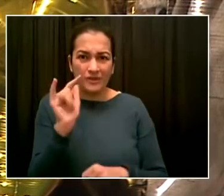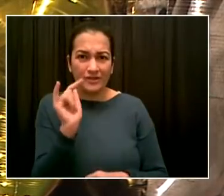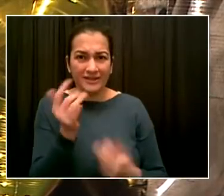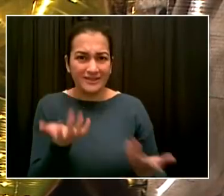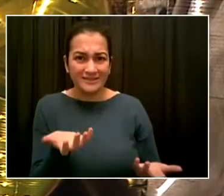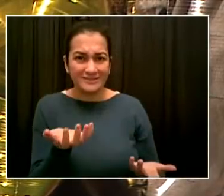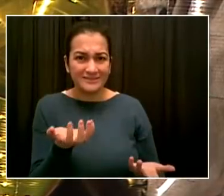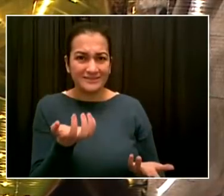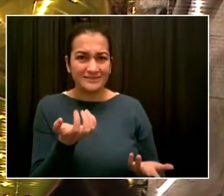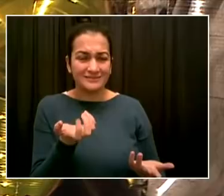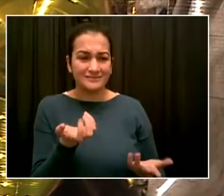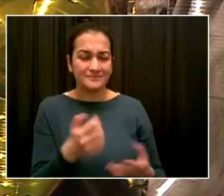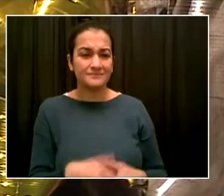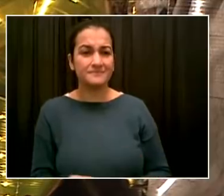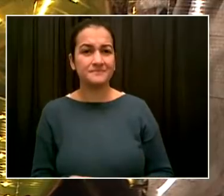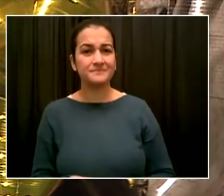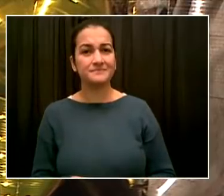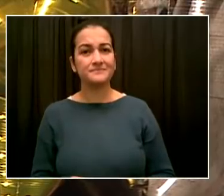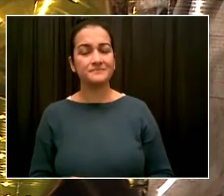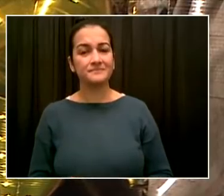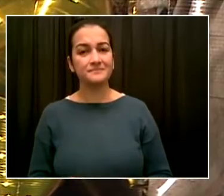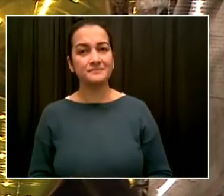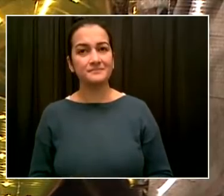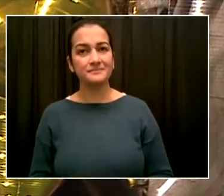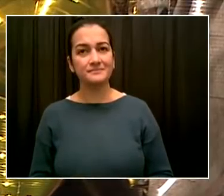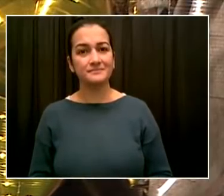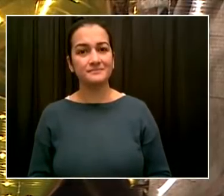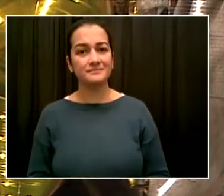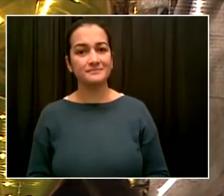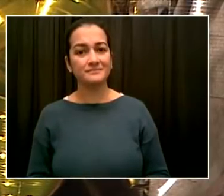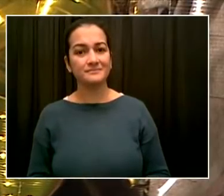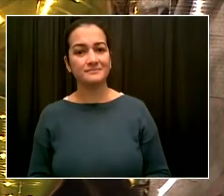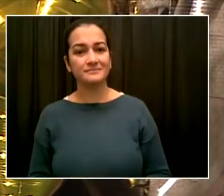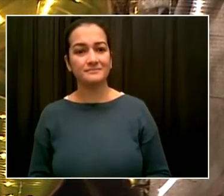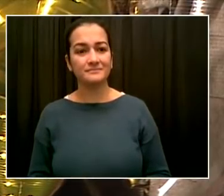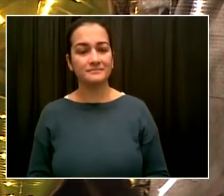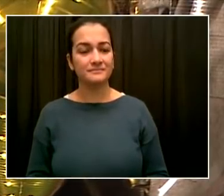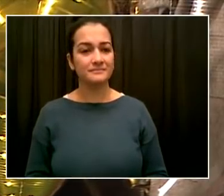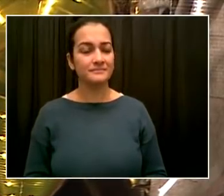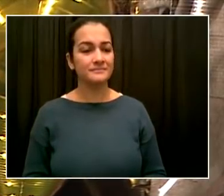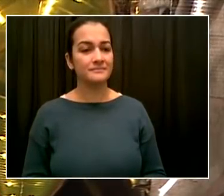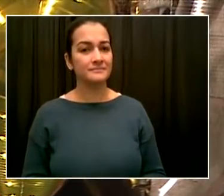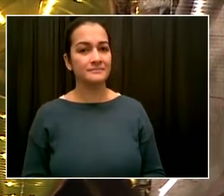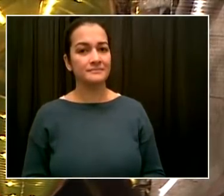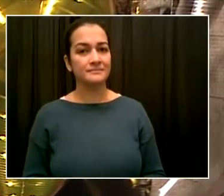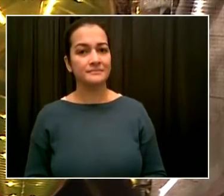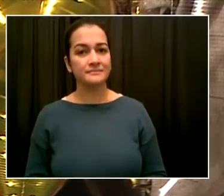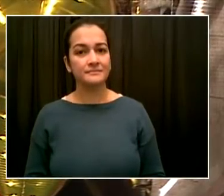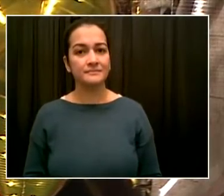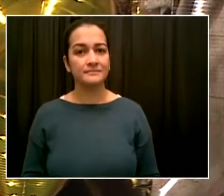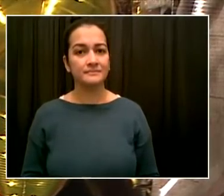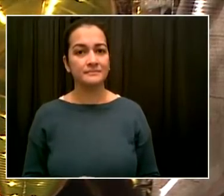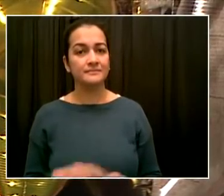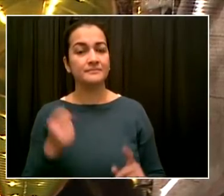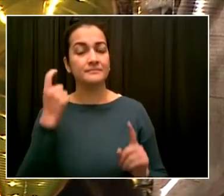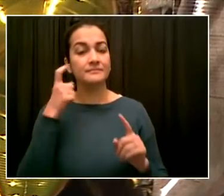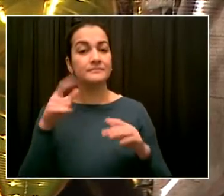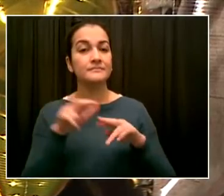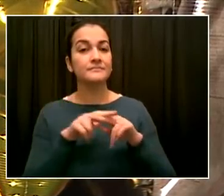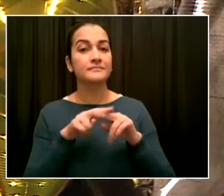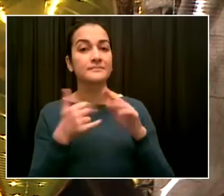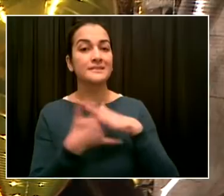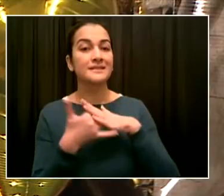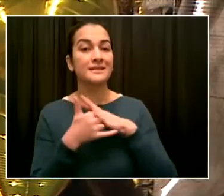people, a workforce that already experienced 400 people dying from COVID, didn't have this thing hanging over their head where if they